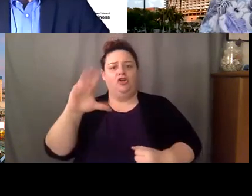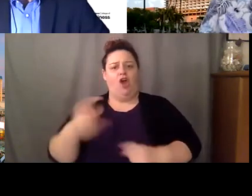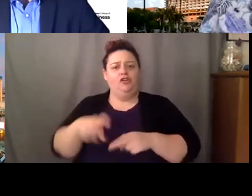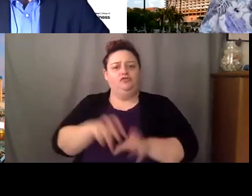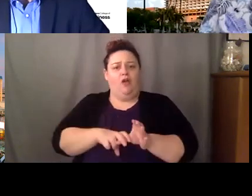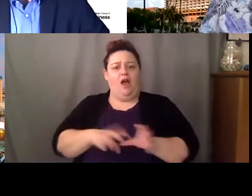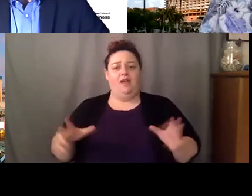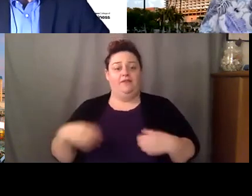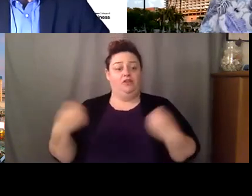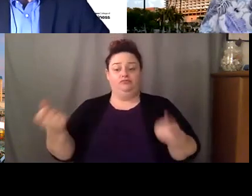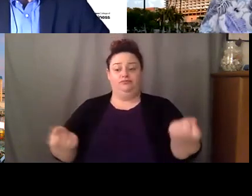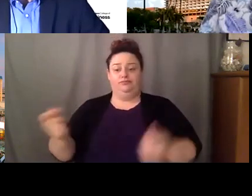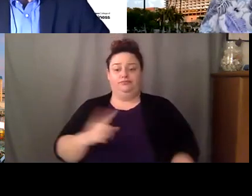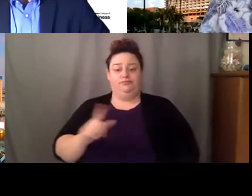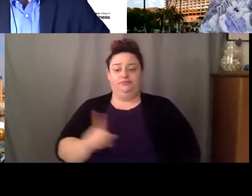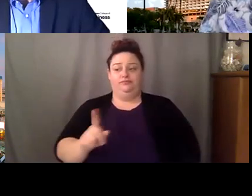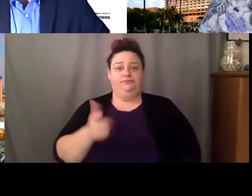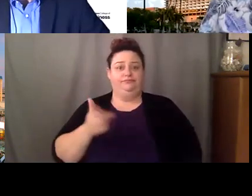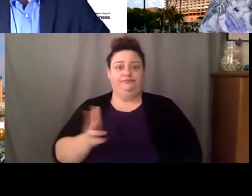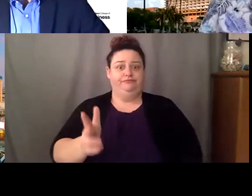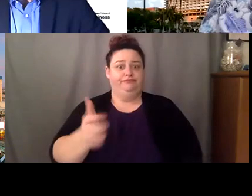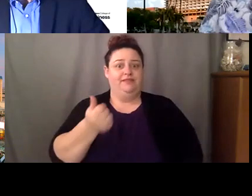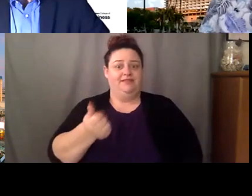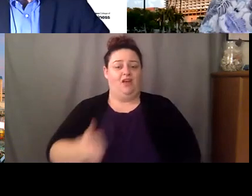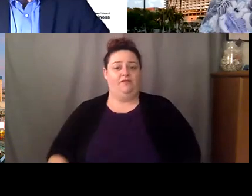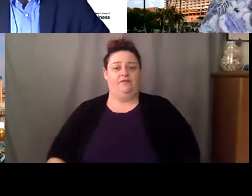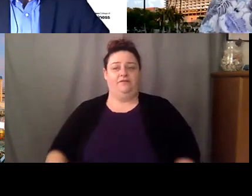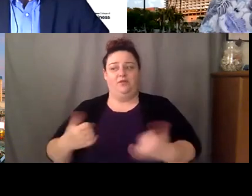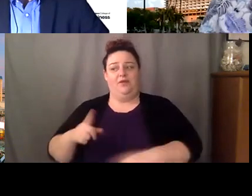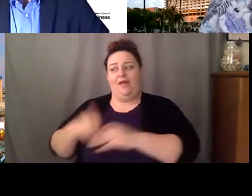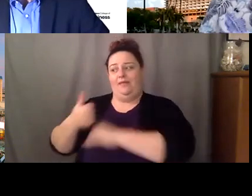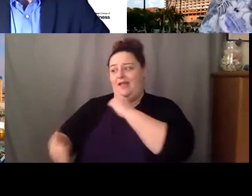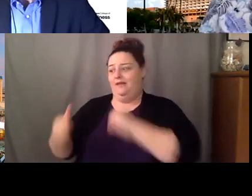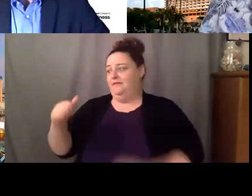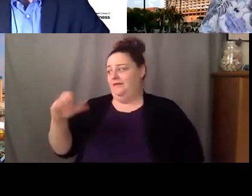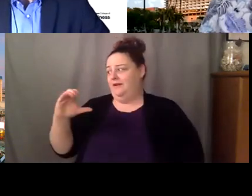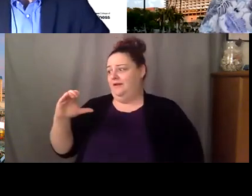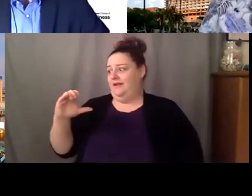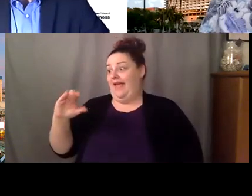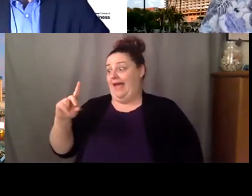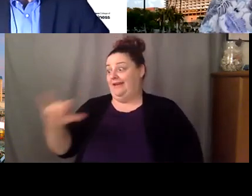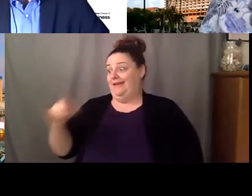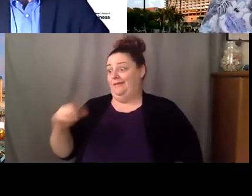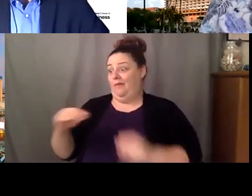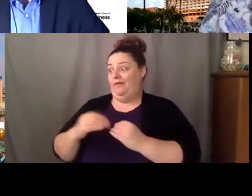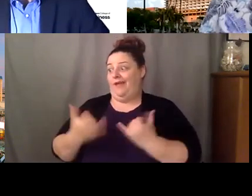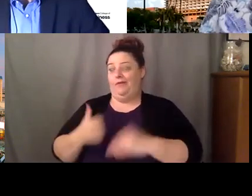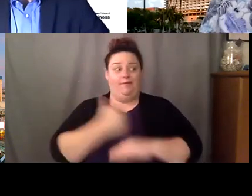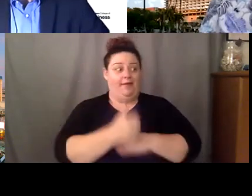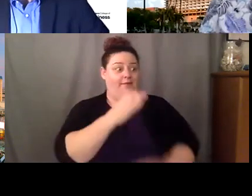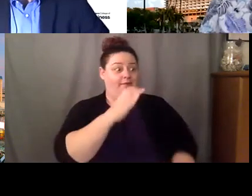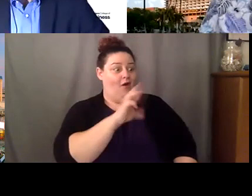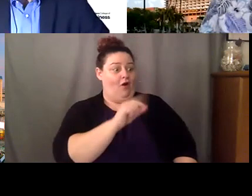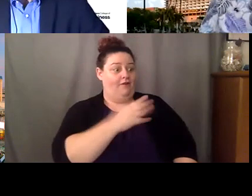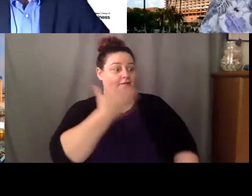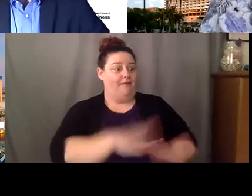calculates everything for you. So now you just got to blame the cart instead of the caddy for a bad shot. But, you know, it's when you get back